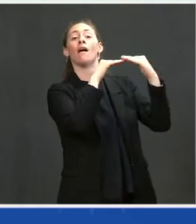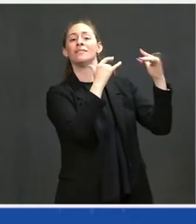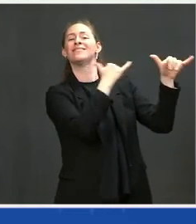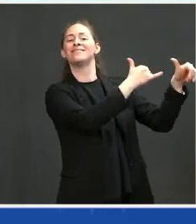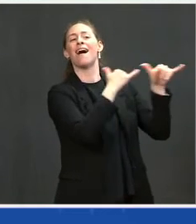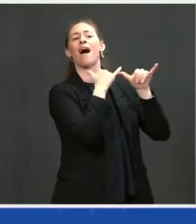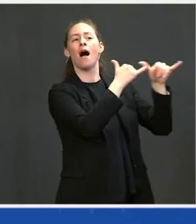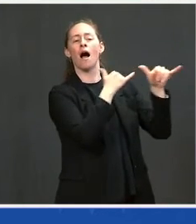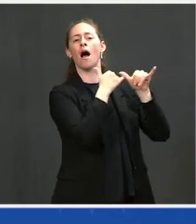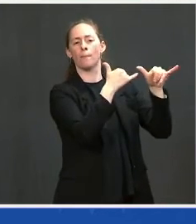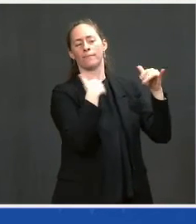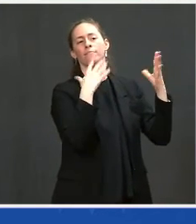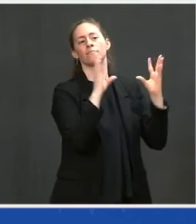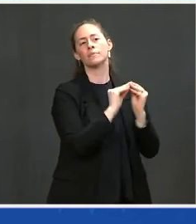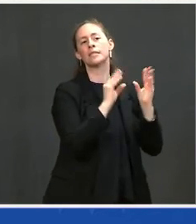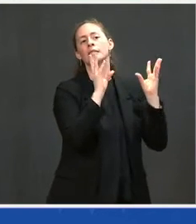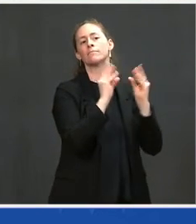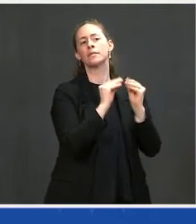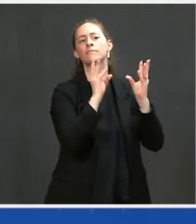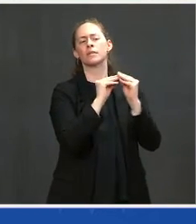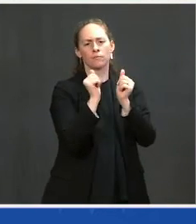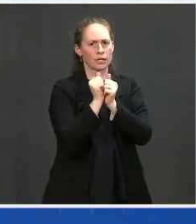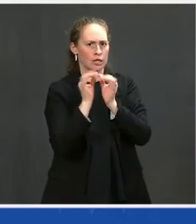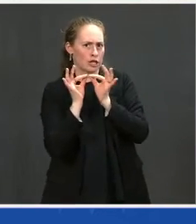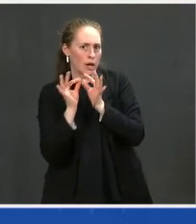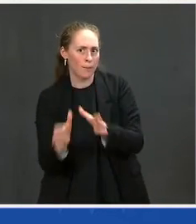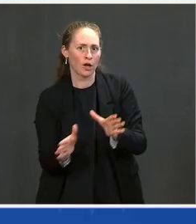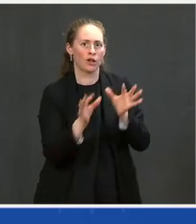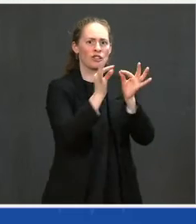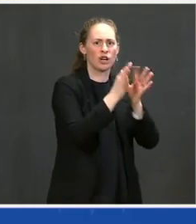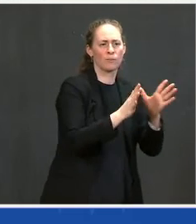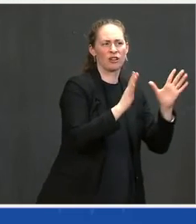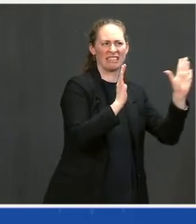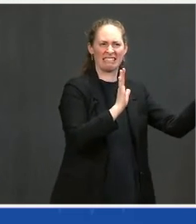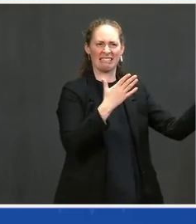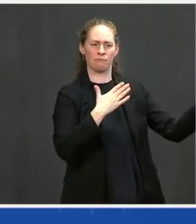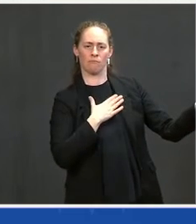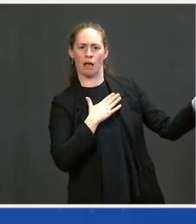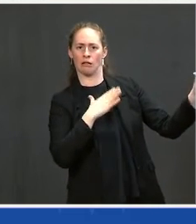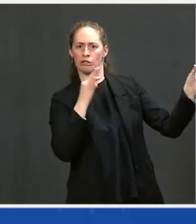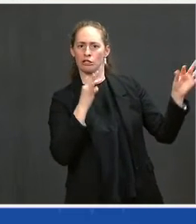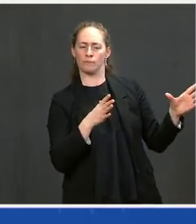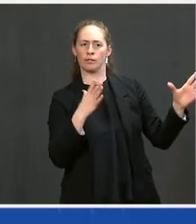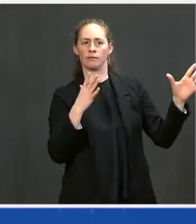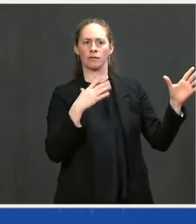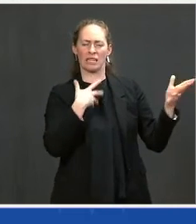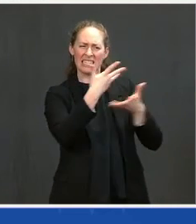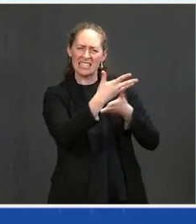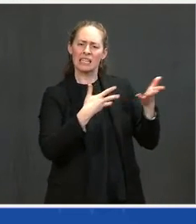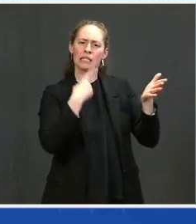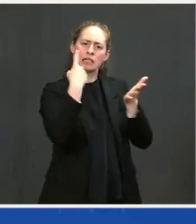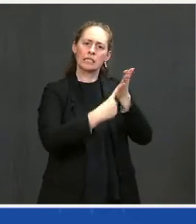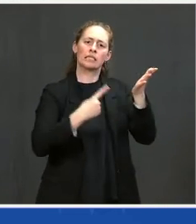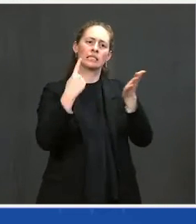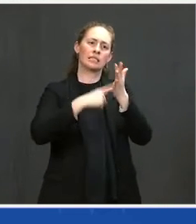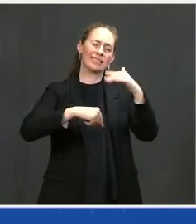interpreter, my interpreter and his, going into great detail. He's very, very